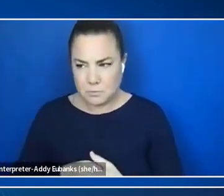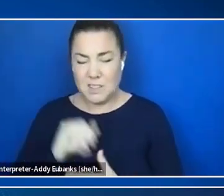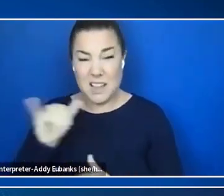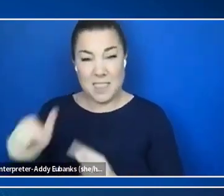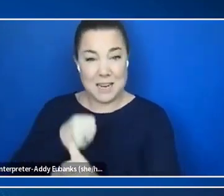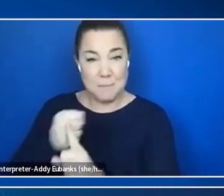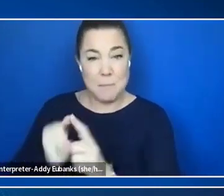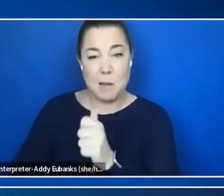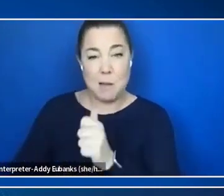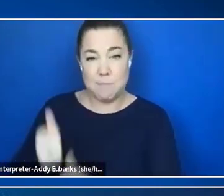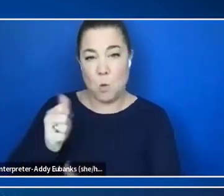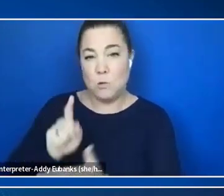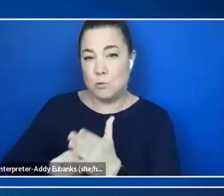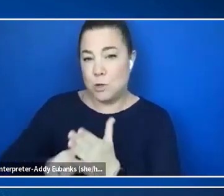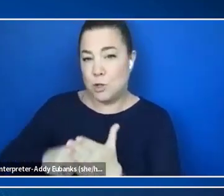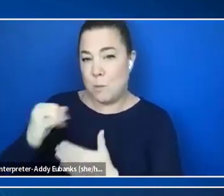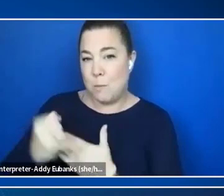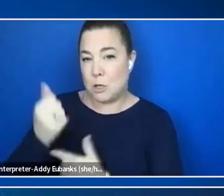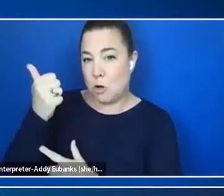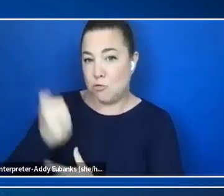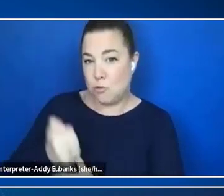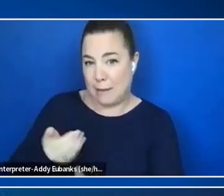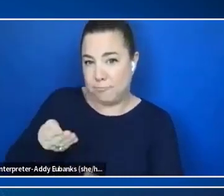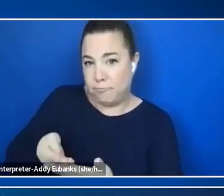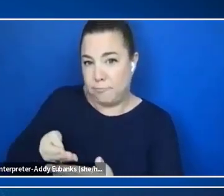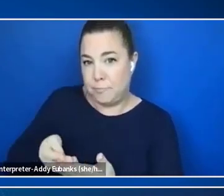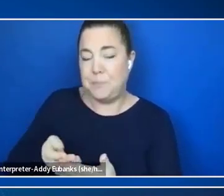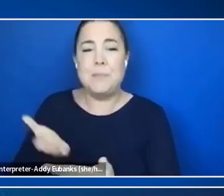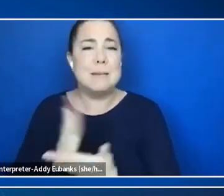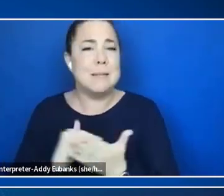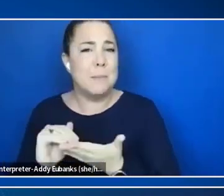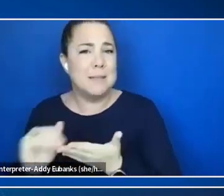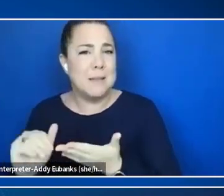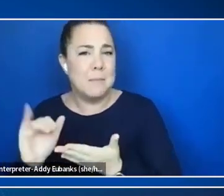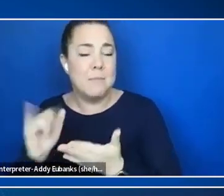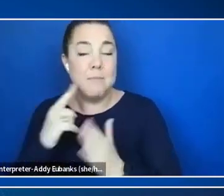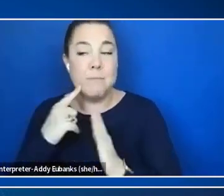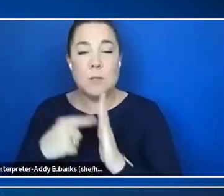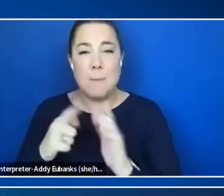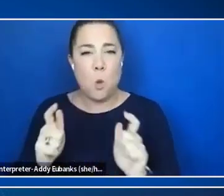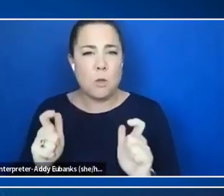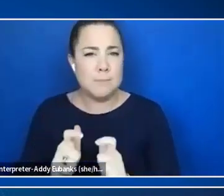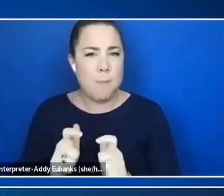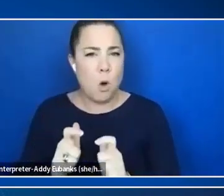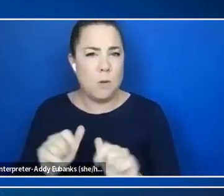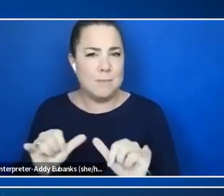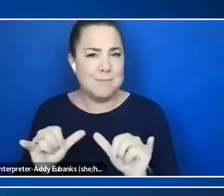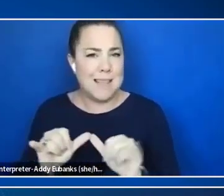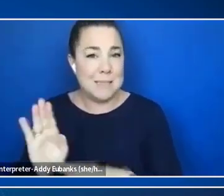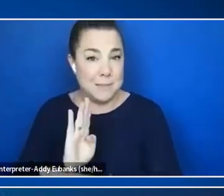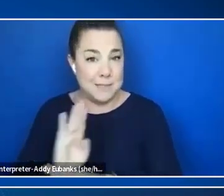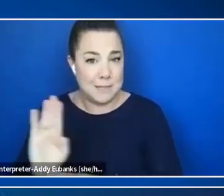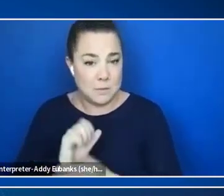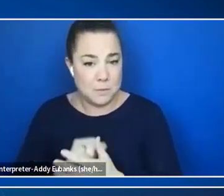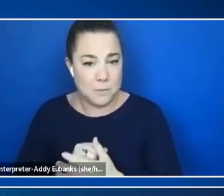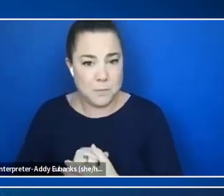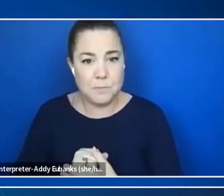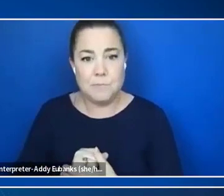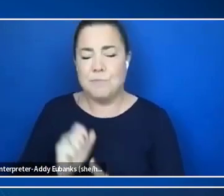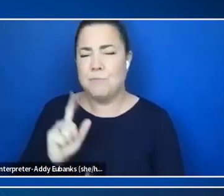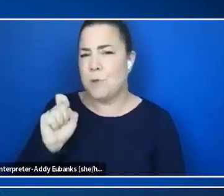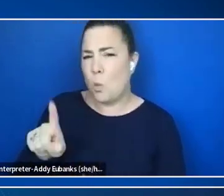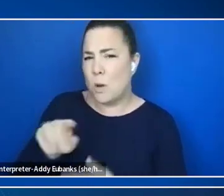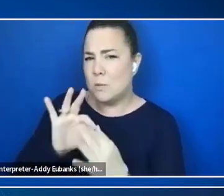grants. There are some exceptions, like small business. But this question is about if small business,